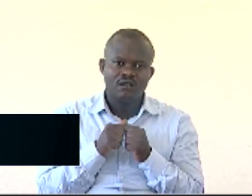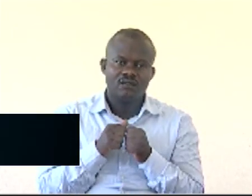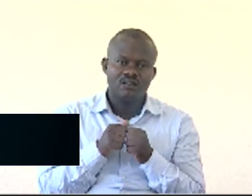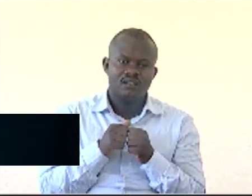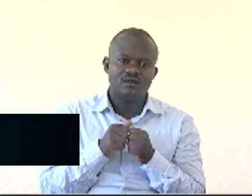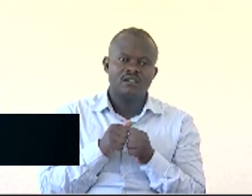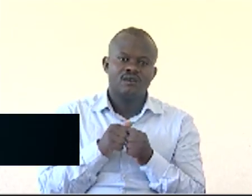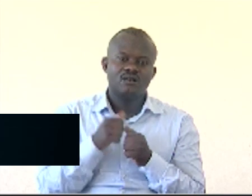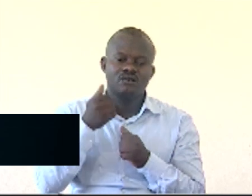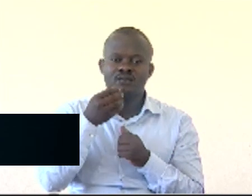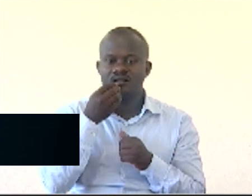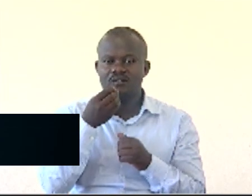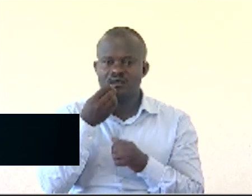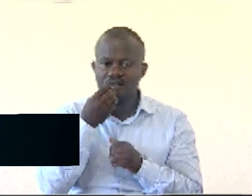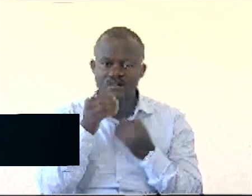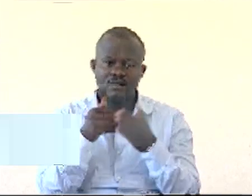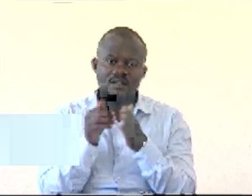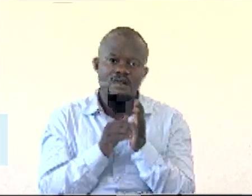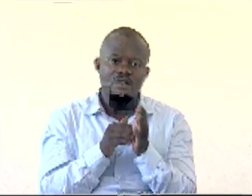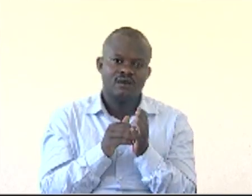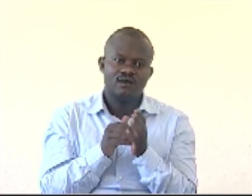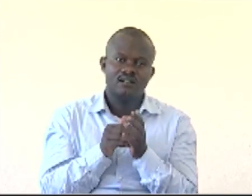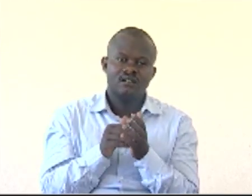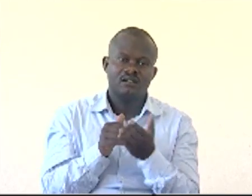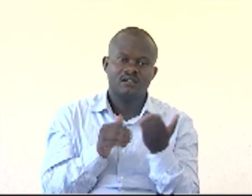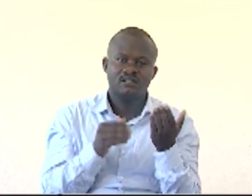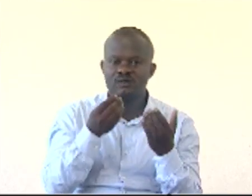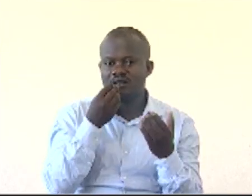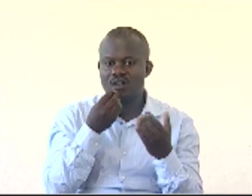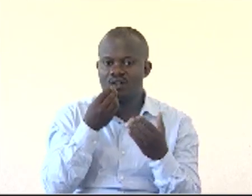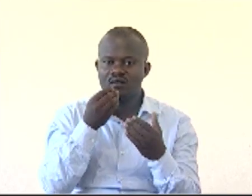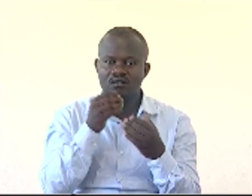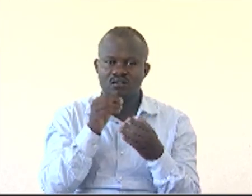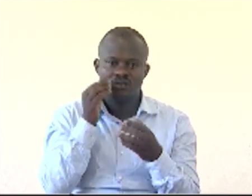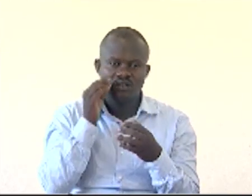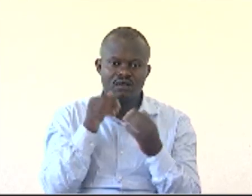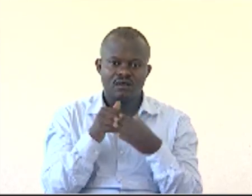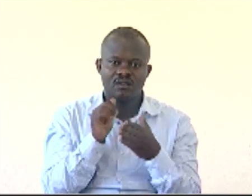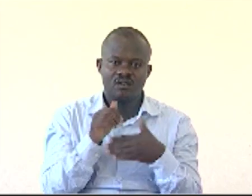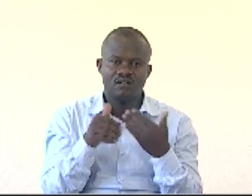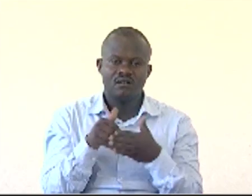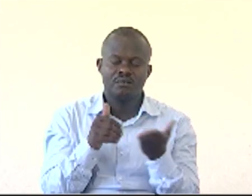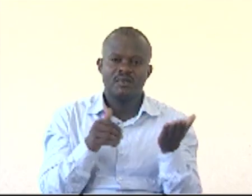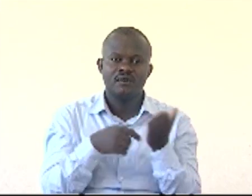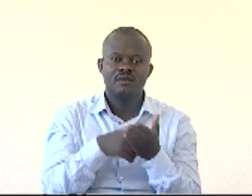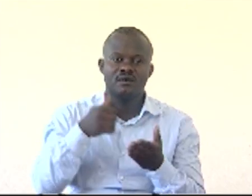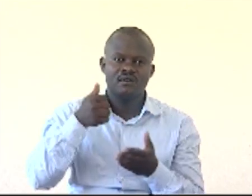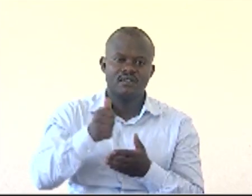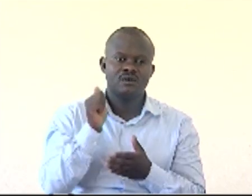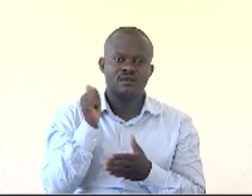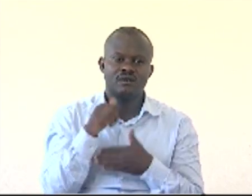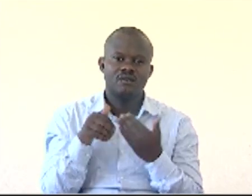and eat raw fruits and vegetables that you can peel yourself. Make